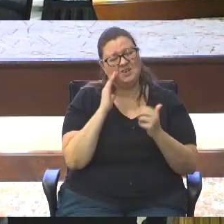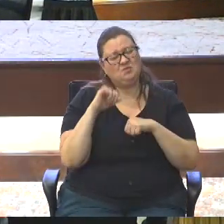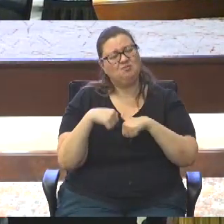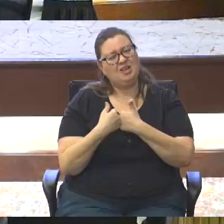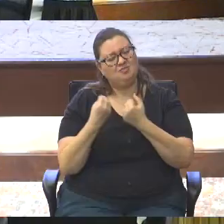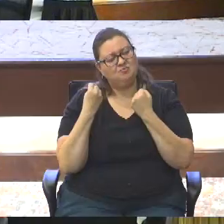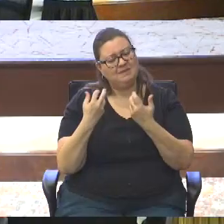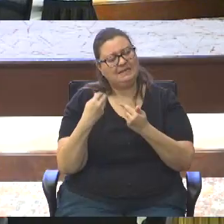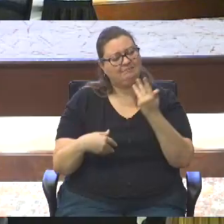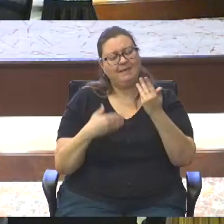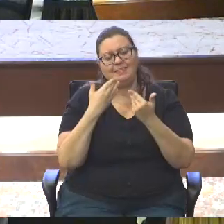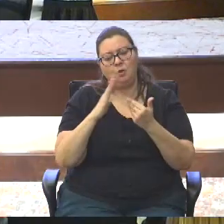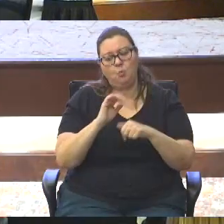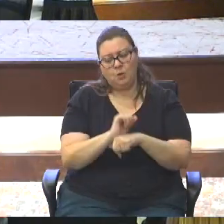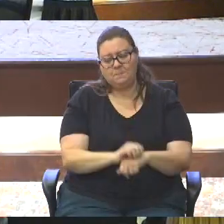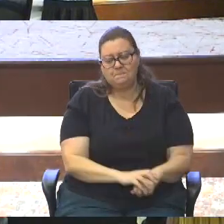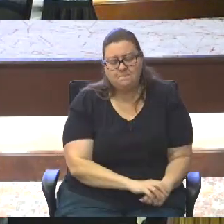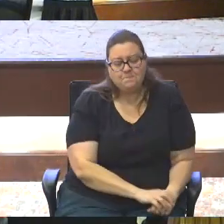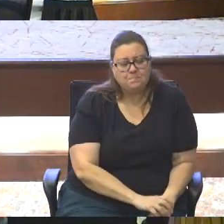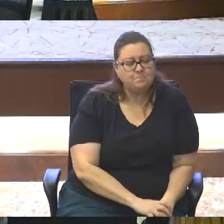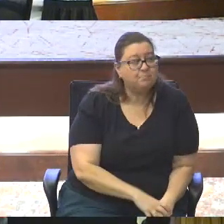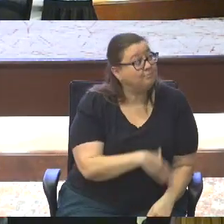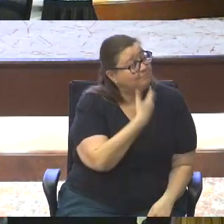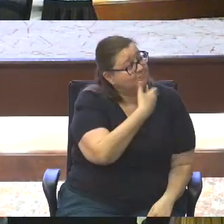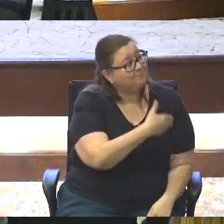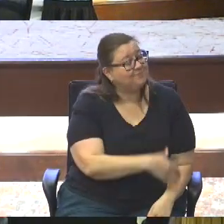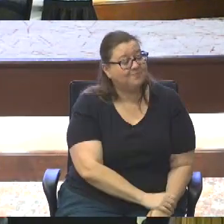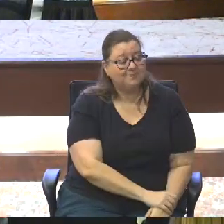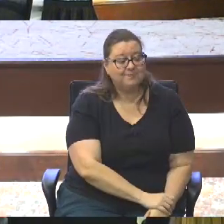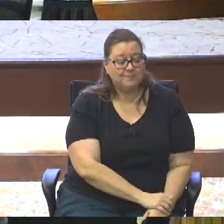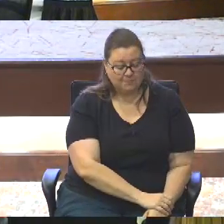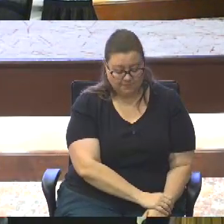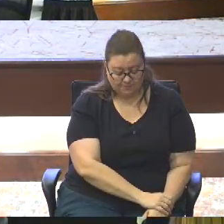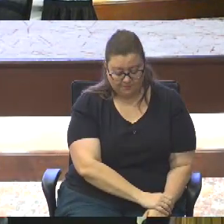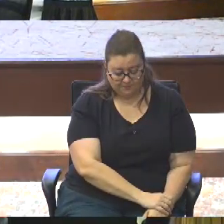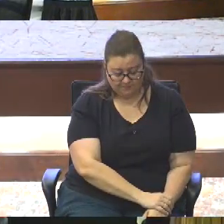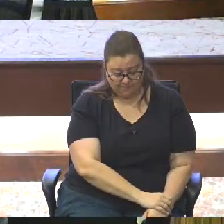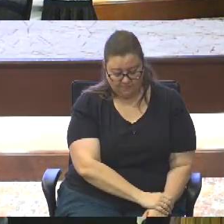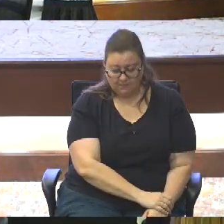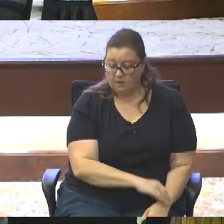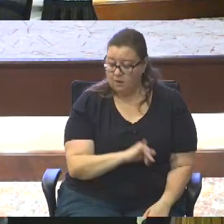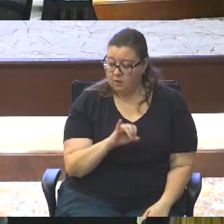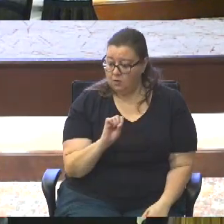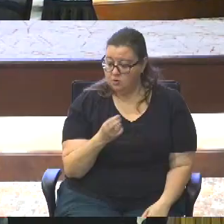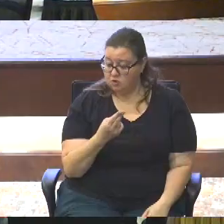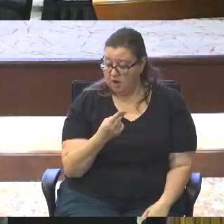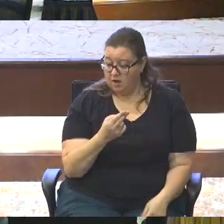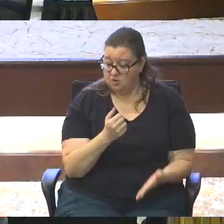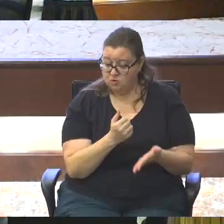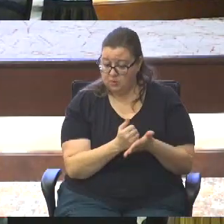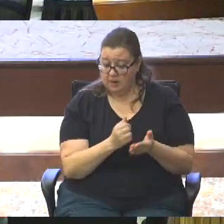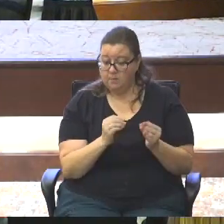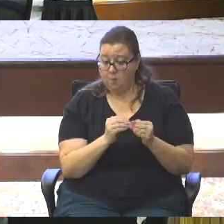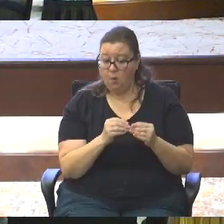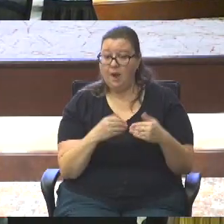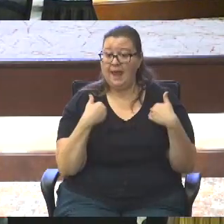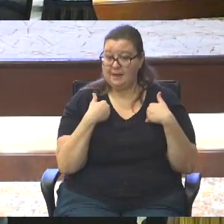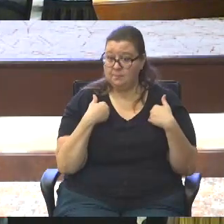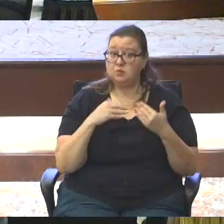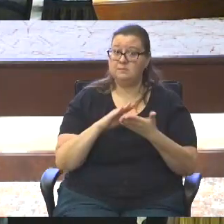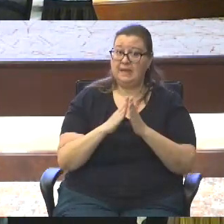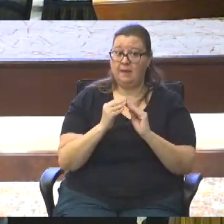all your good work and your team. We appreciate it. And Josh, maybe you could help more animals go viral for